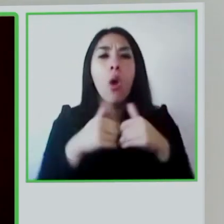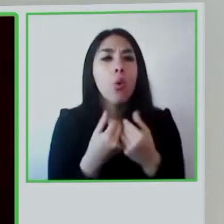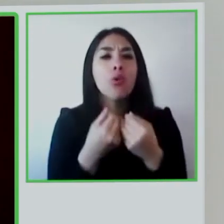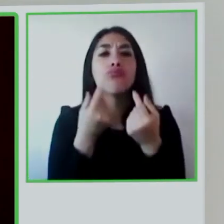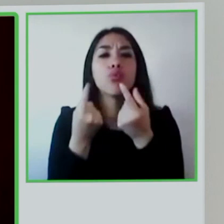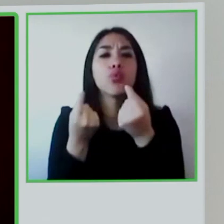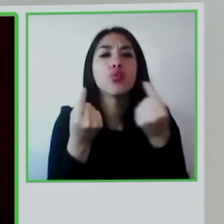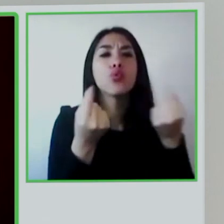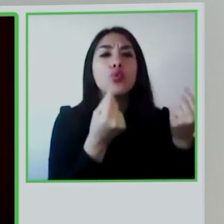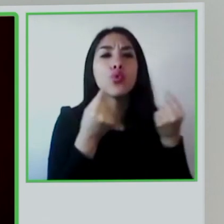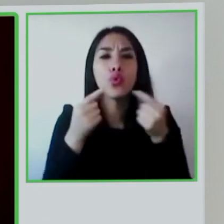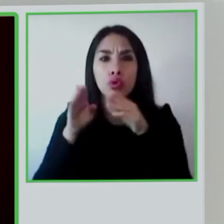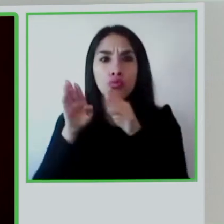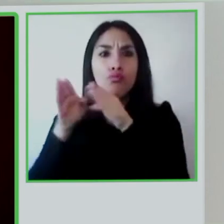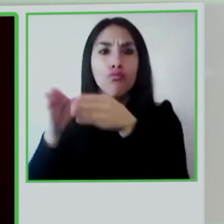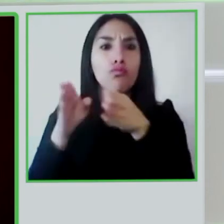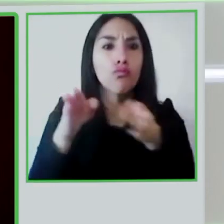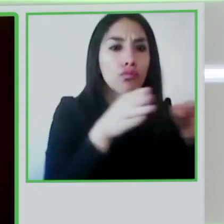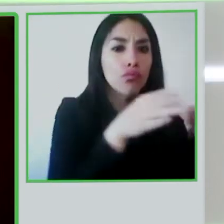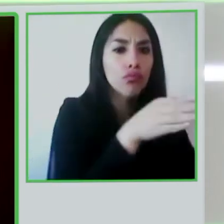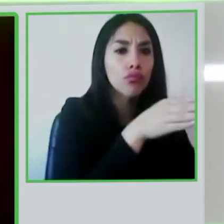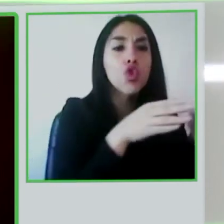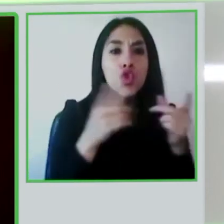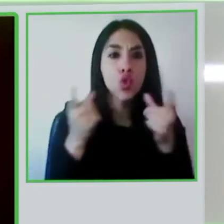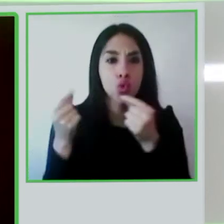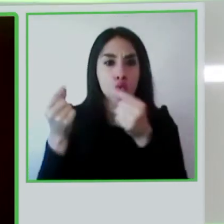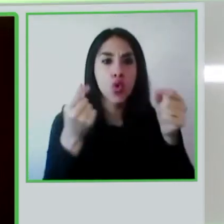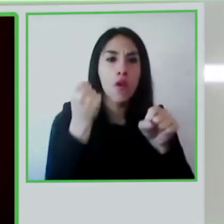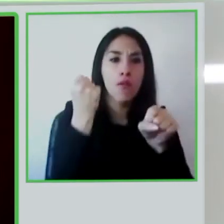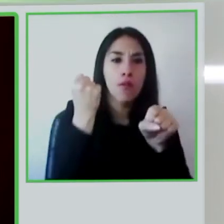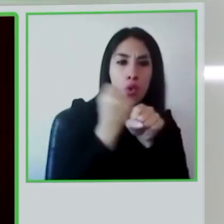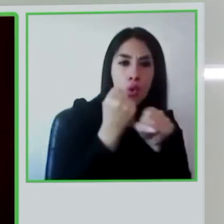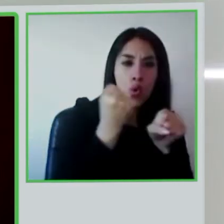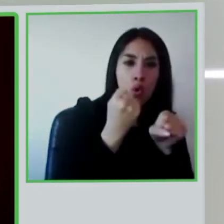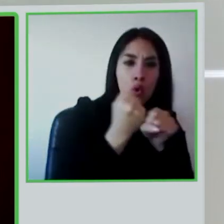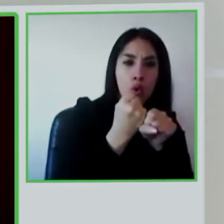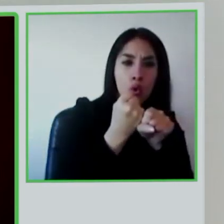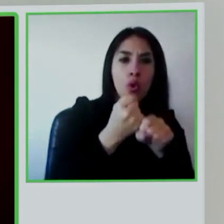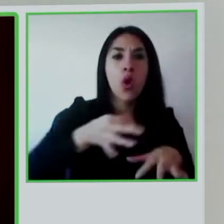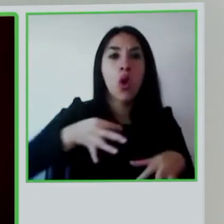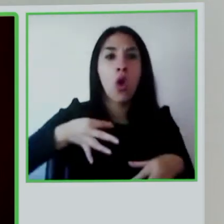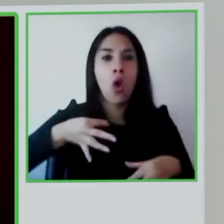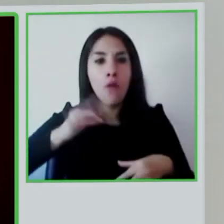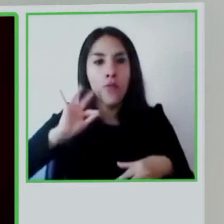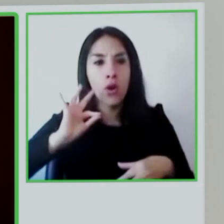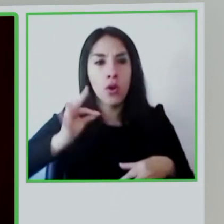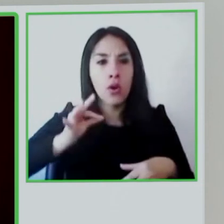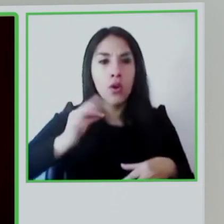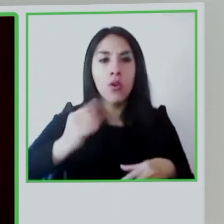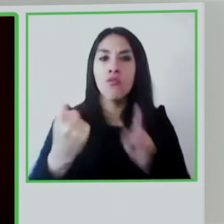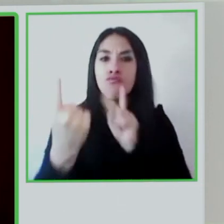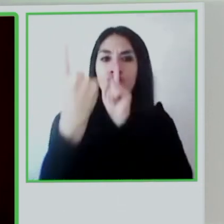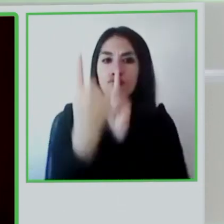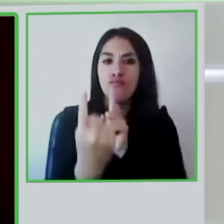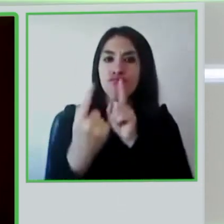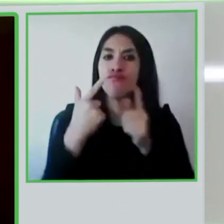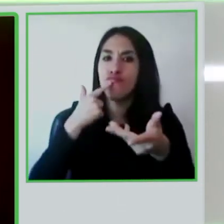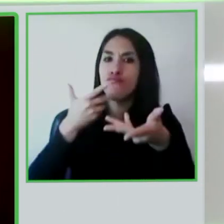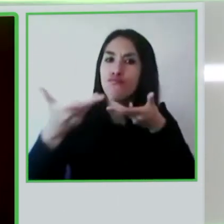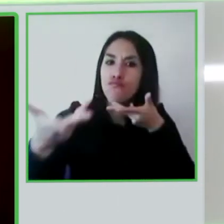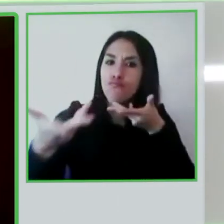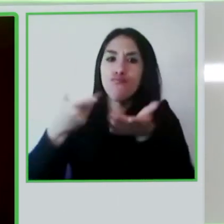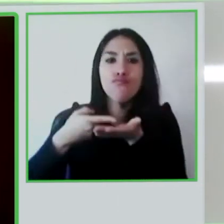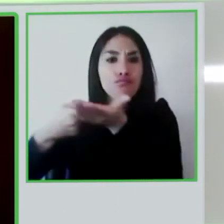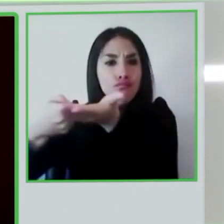we need to drink a coffee together. We need to listen. For instance, how hard is